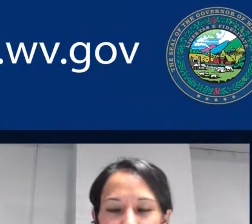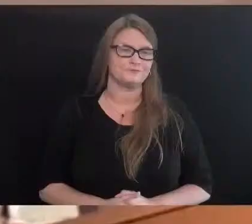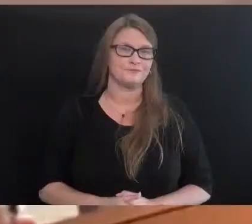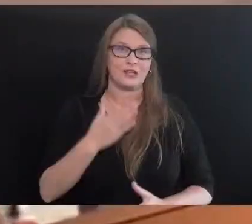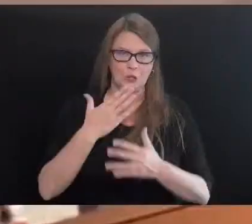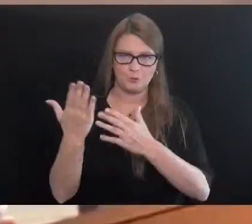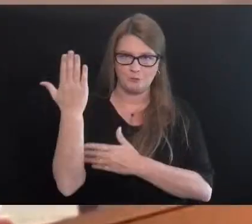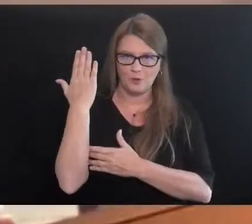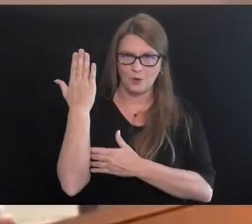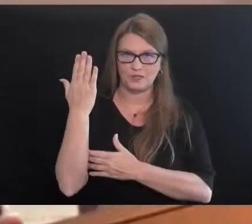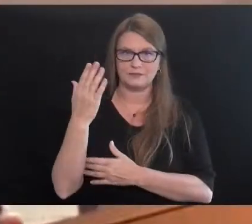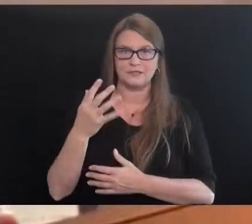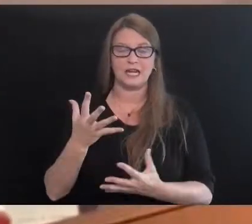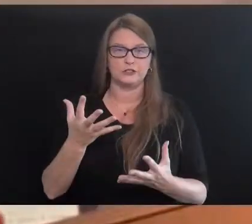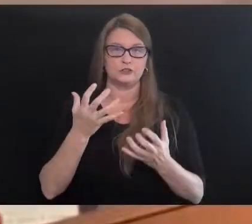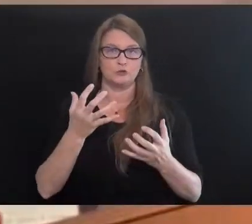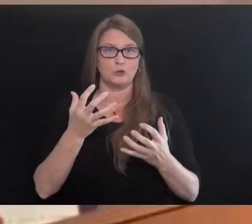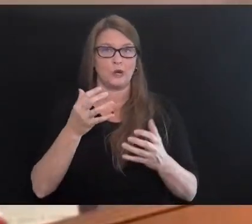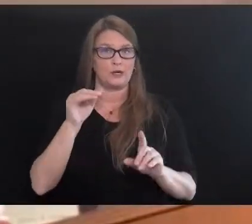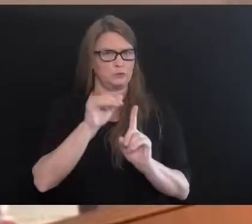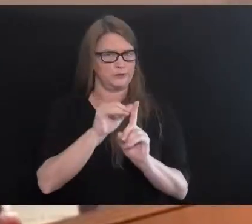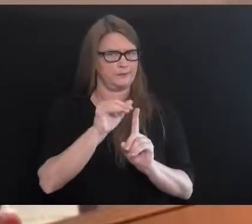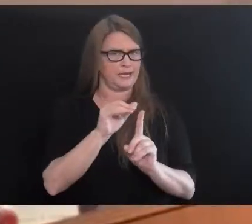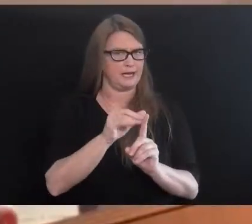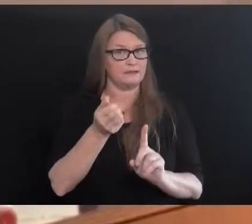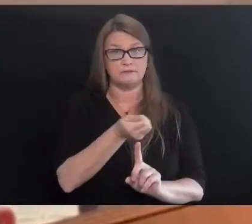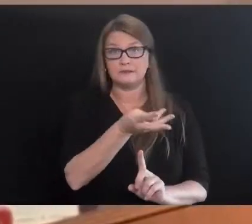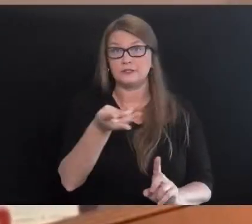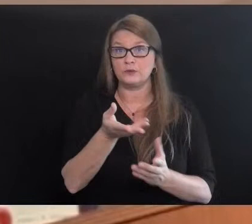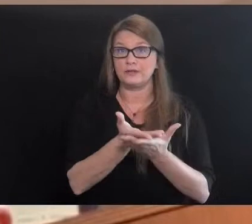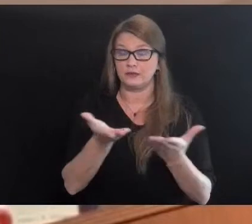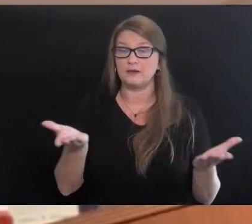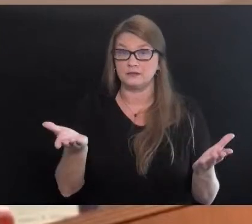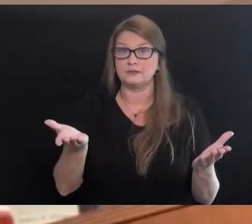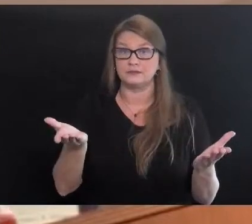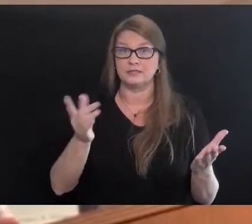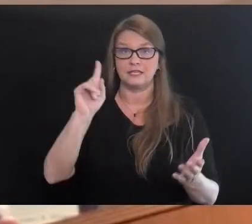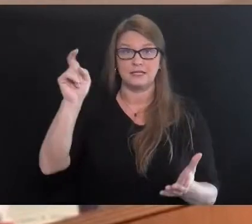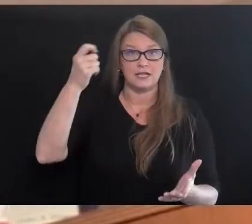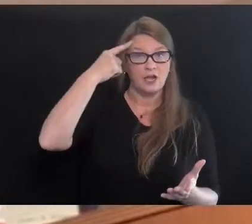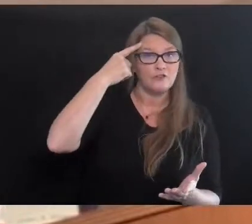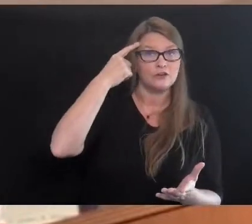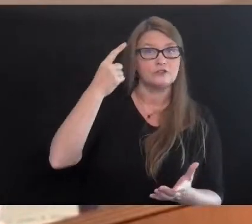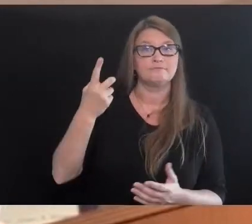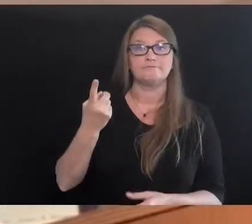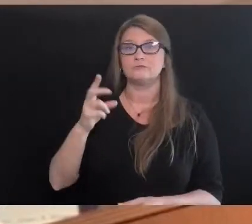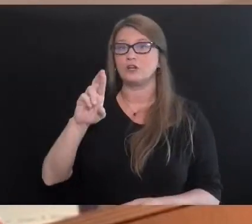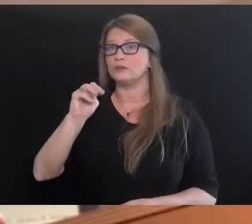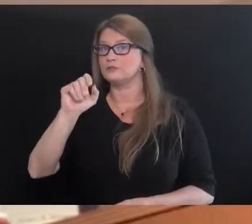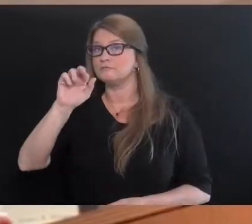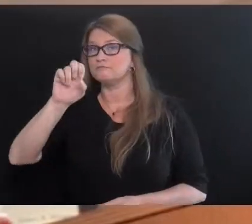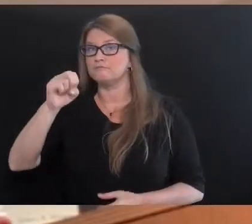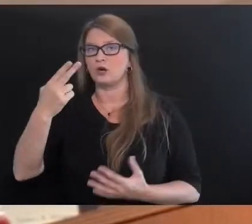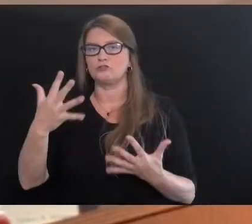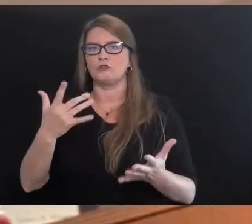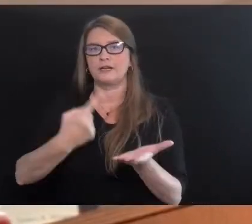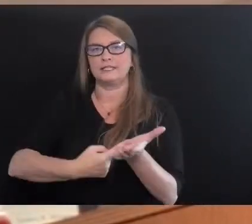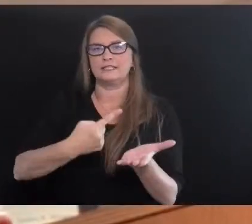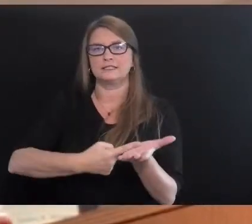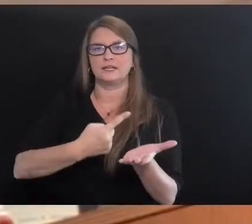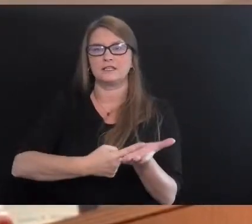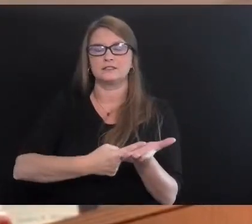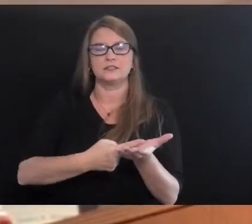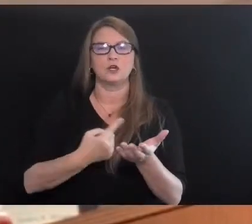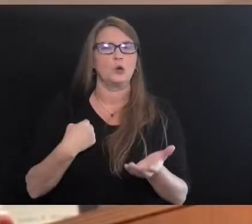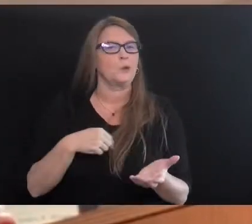Good morning. Just to reinforce a couple of items that the governor and Dr. Marsh discussed, we